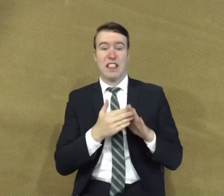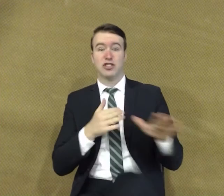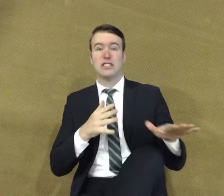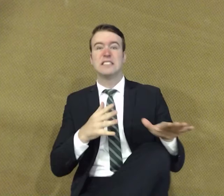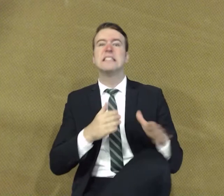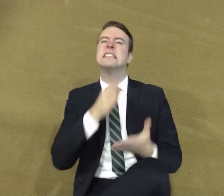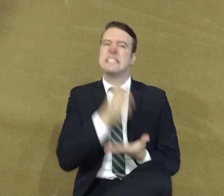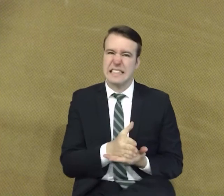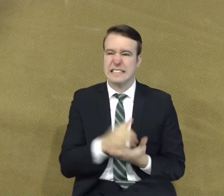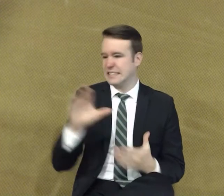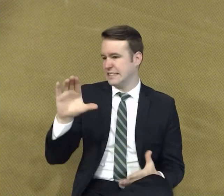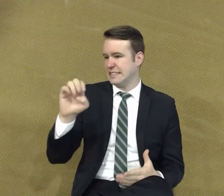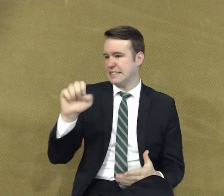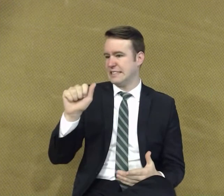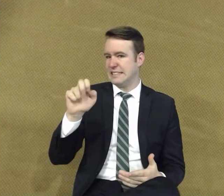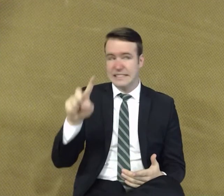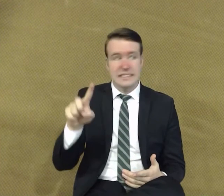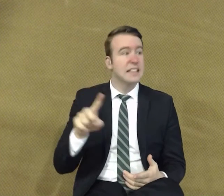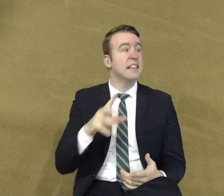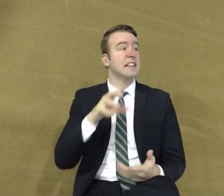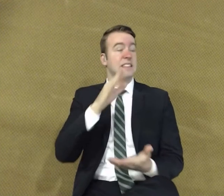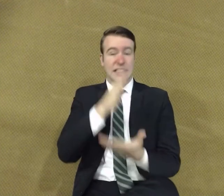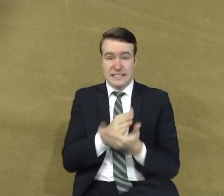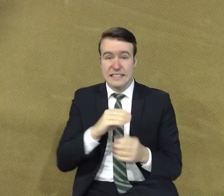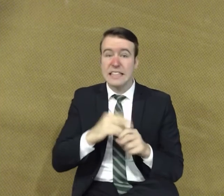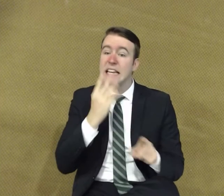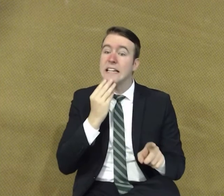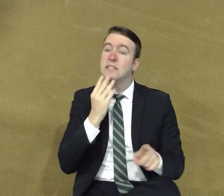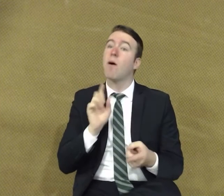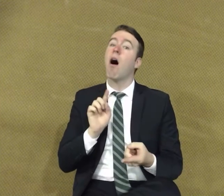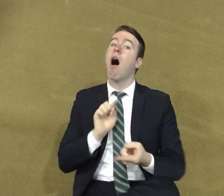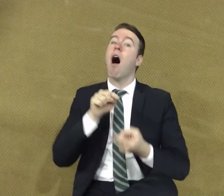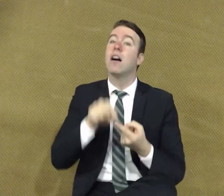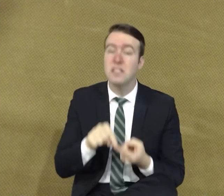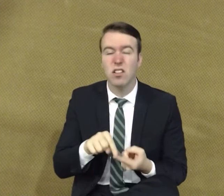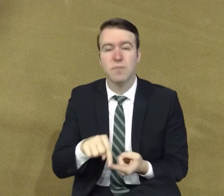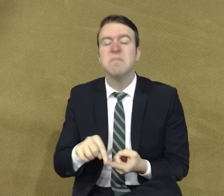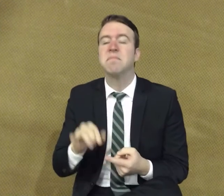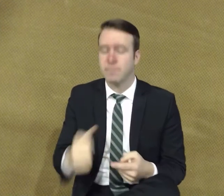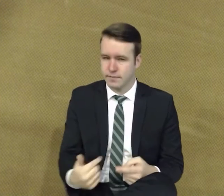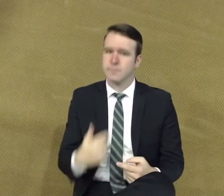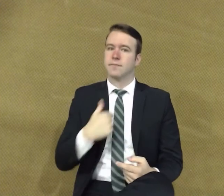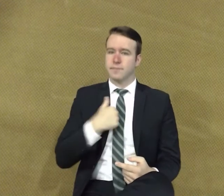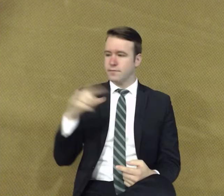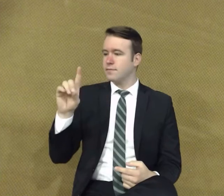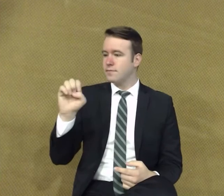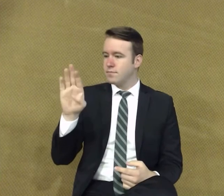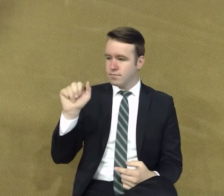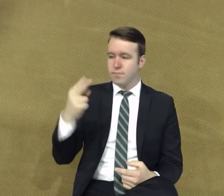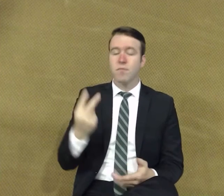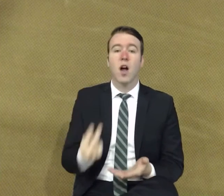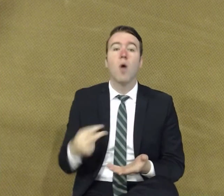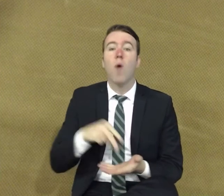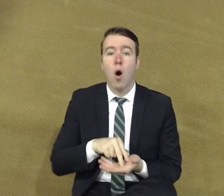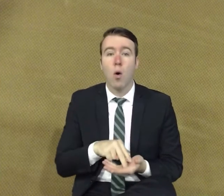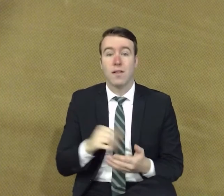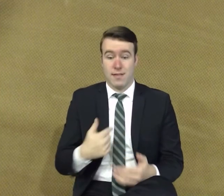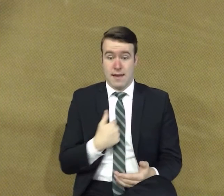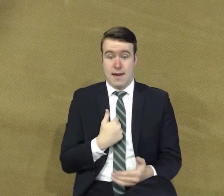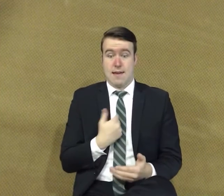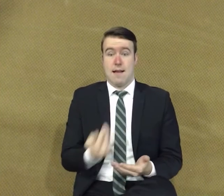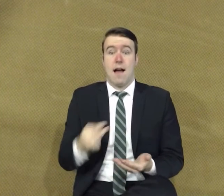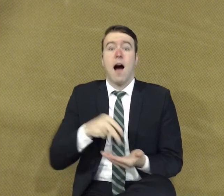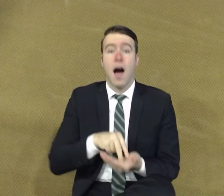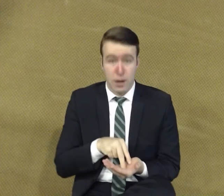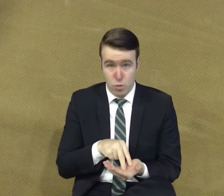ceased. They ceased in Israel until that I, Deborah, arose. That I